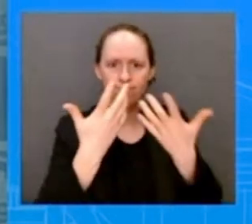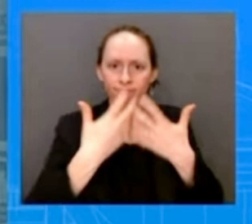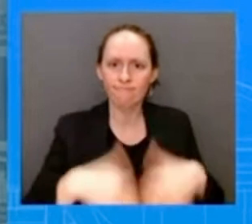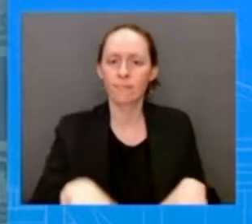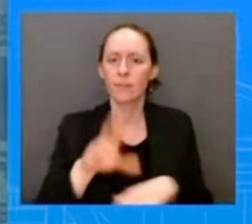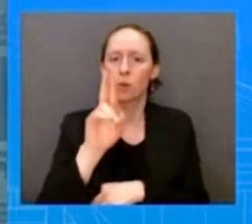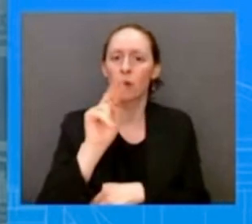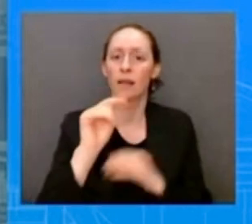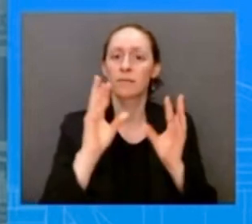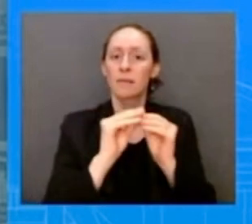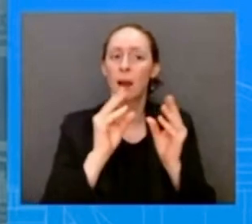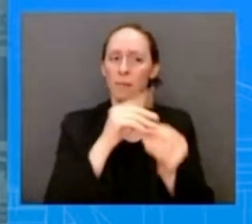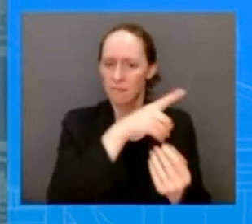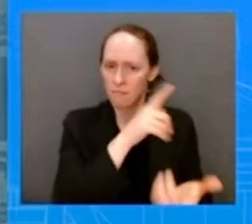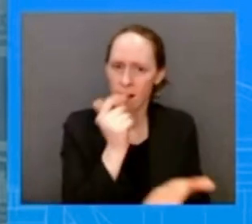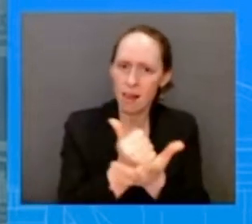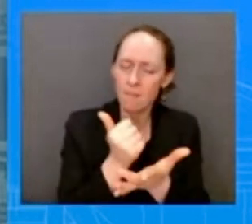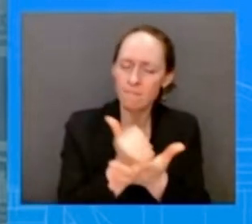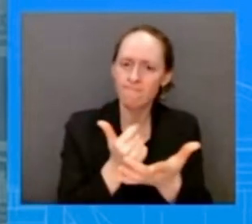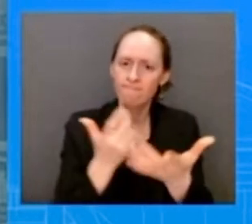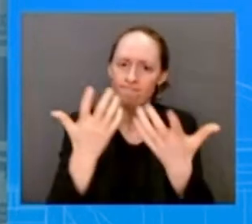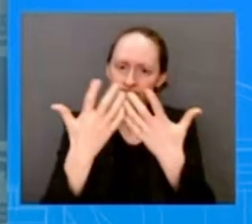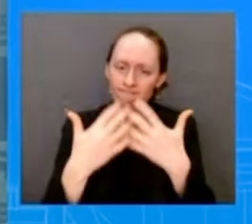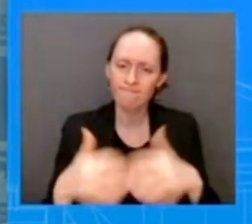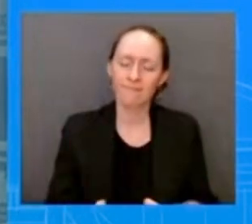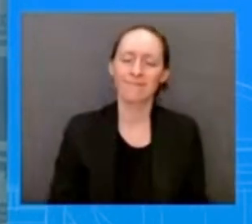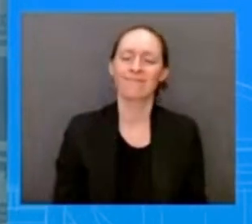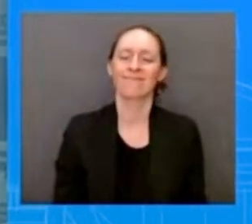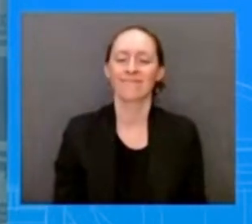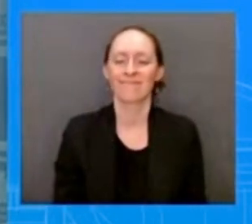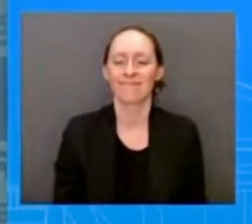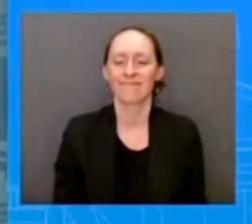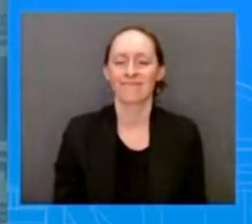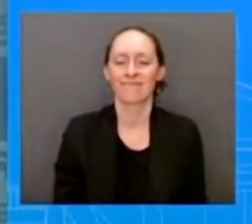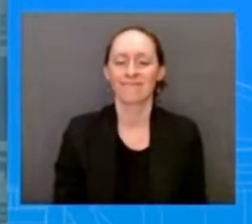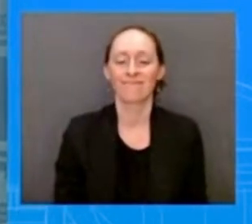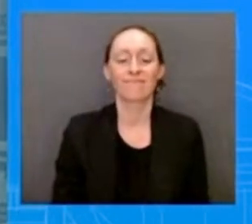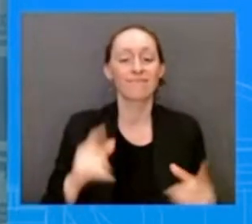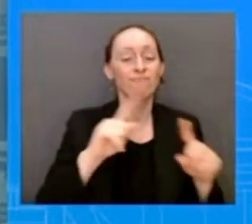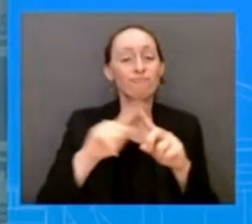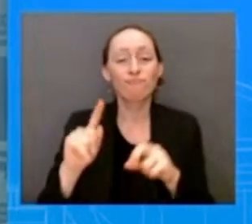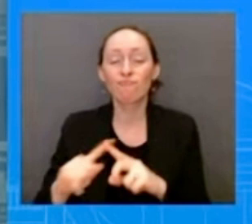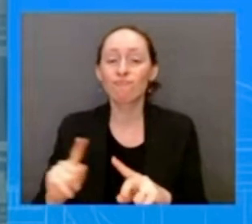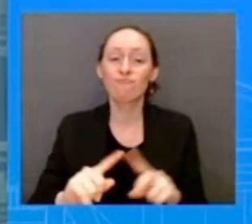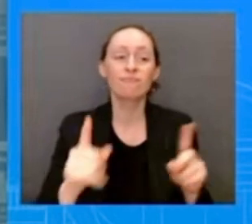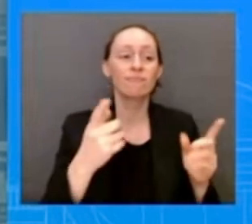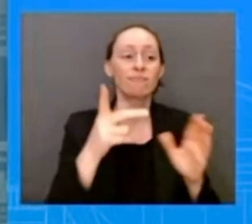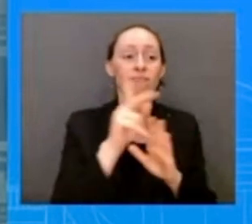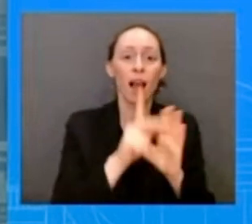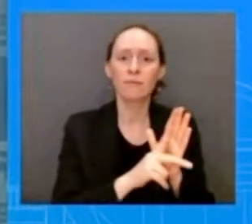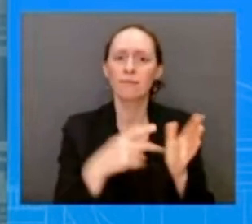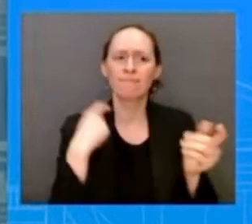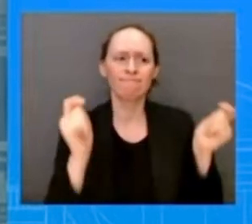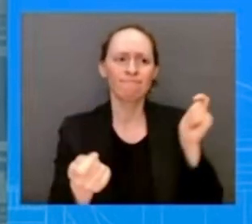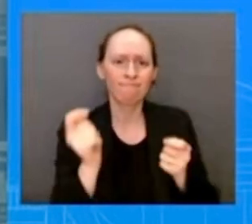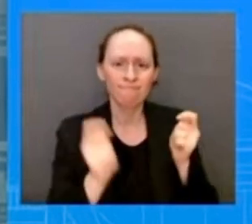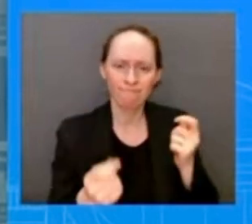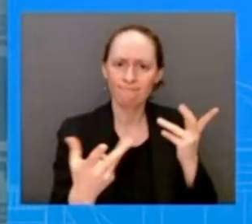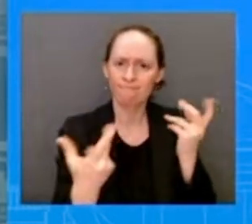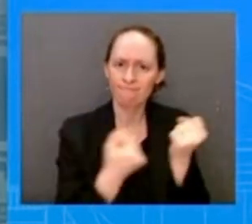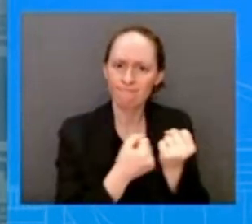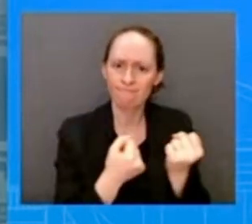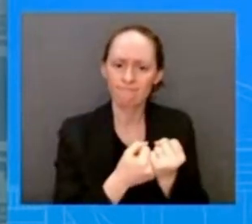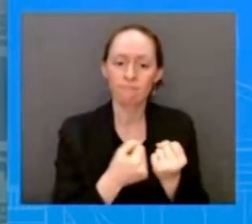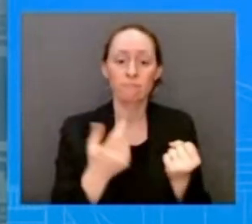to the changed security environment, including increasing Germany's defense spending and rapidly transitioning from Russian energy